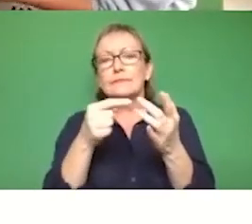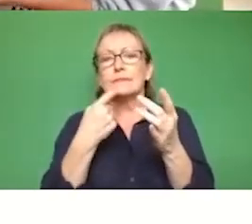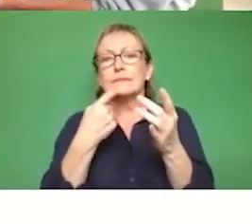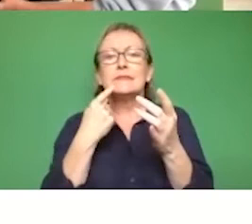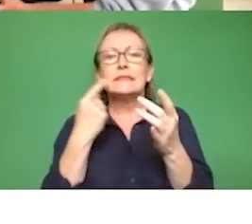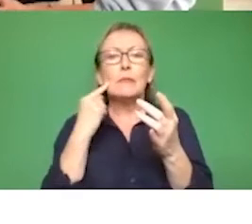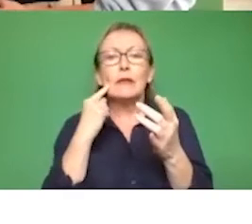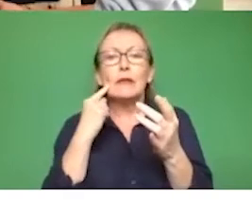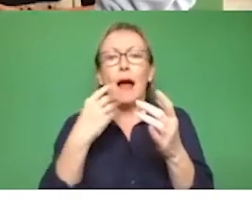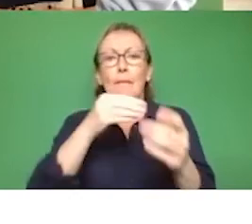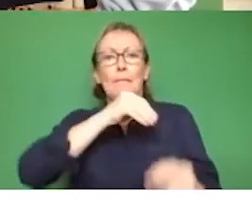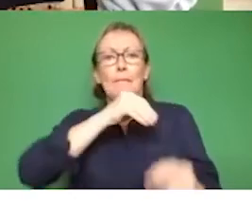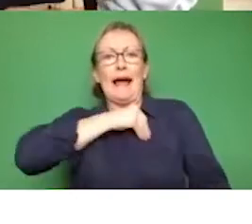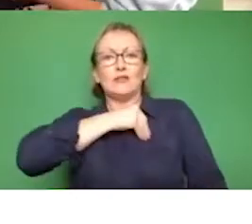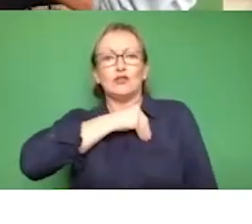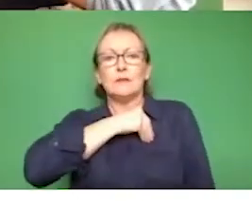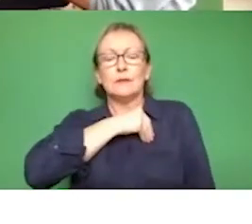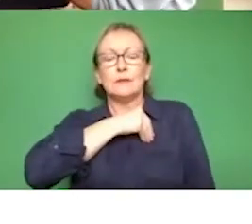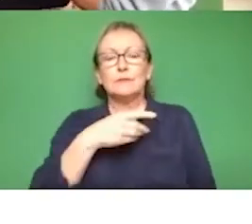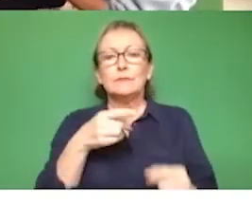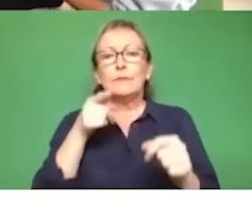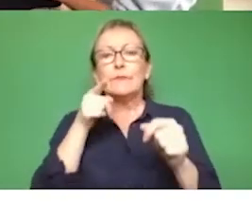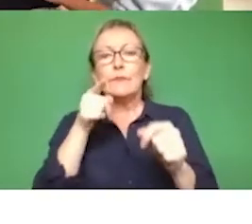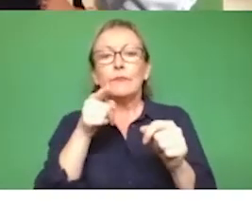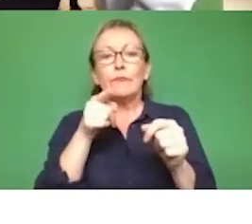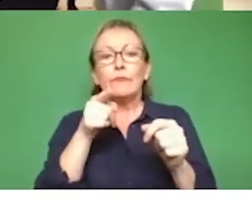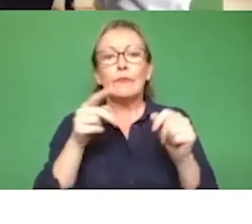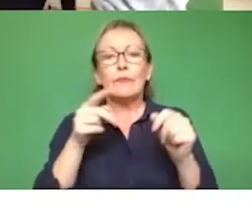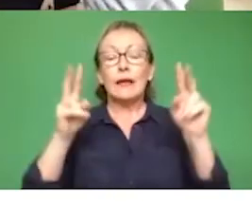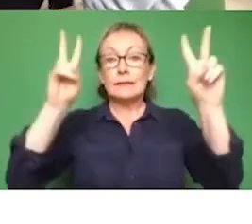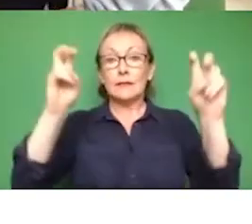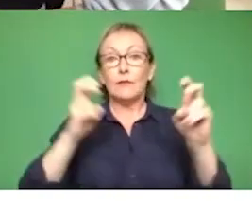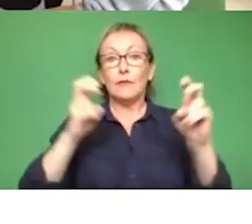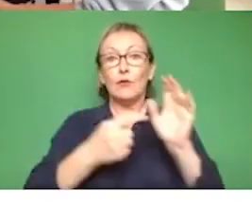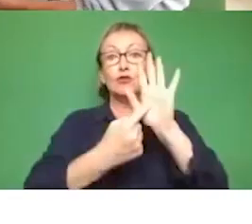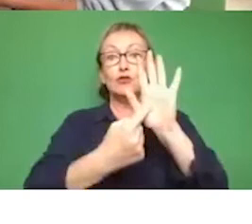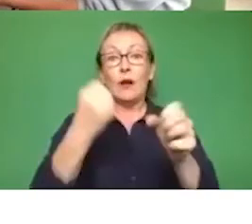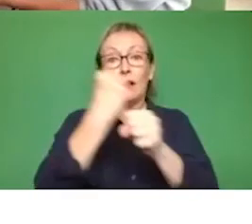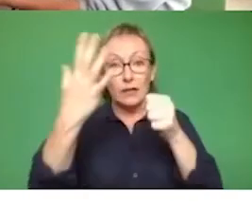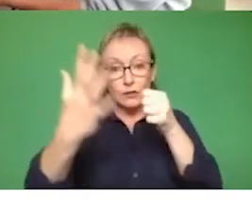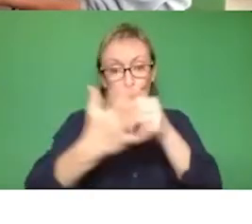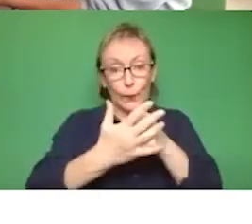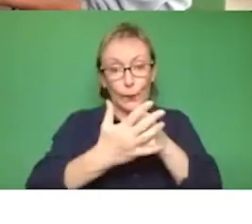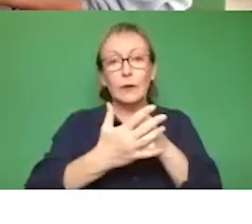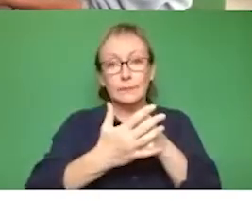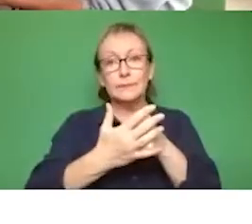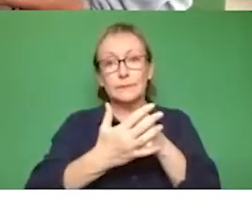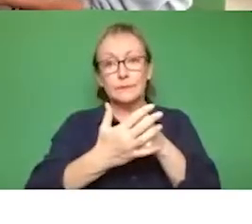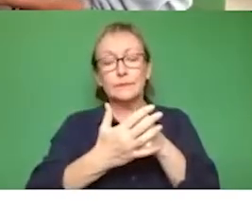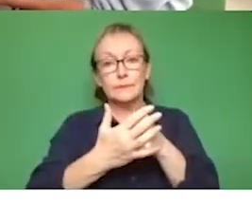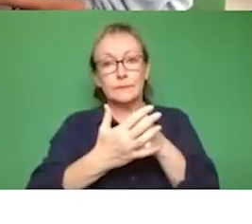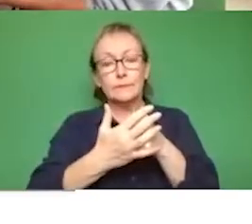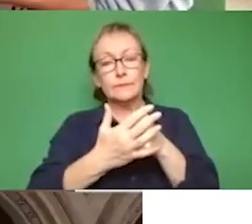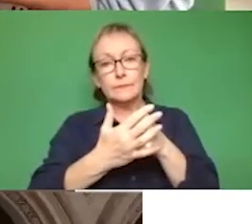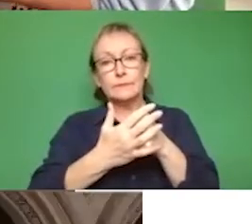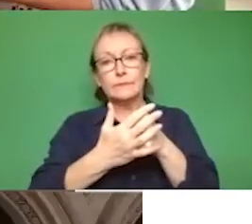badges. And the this was the title for the show that they did in Glasgow, and a petition for an